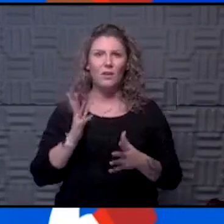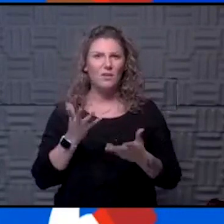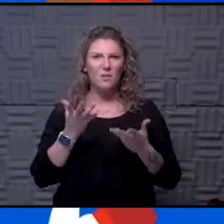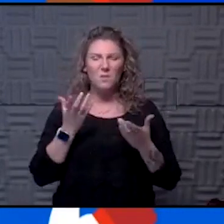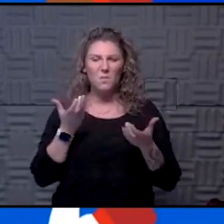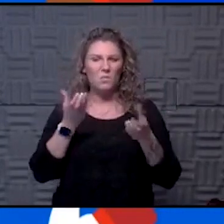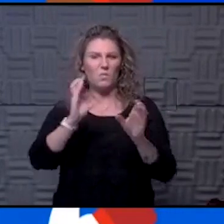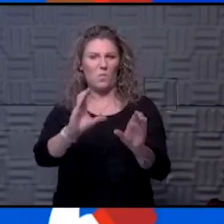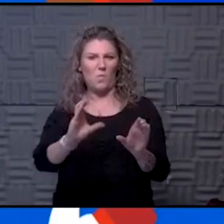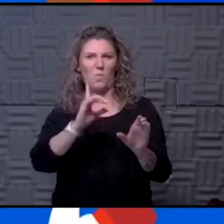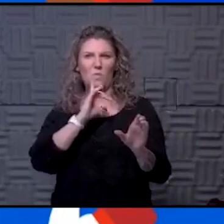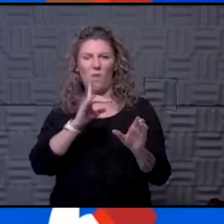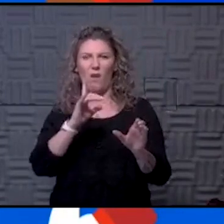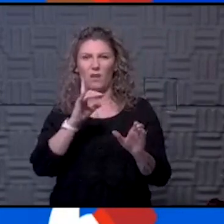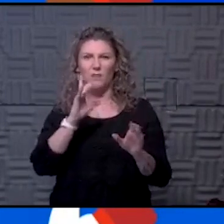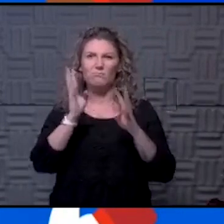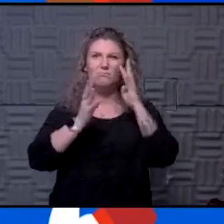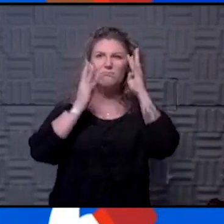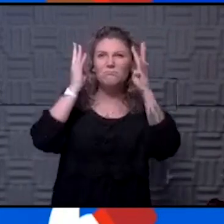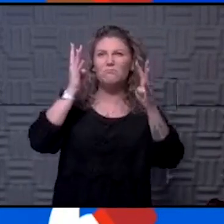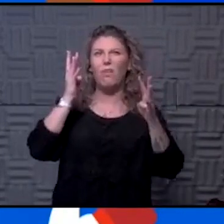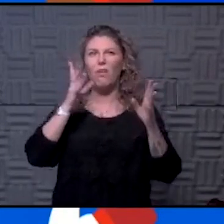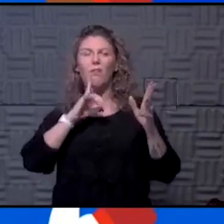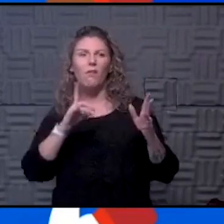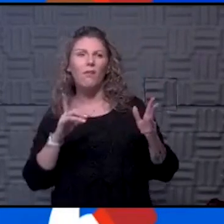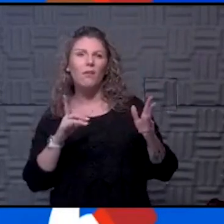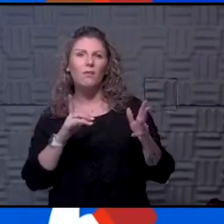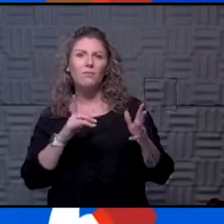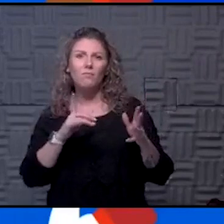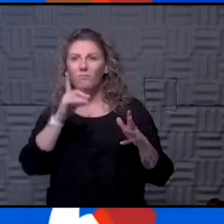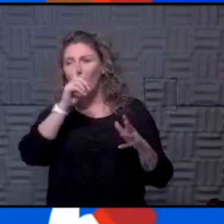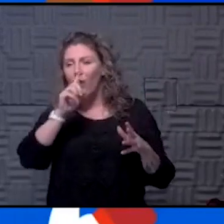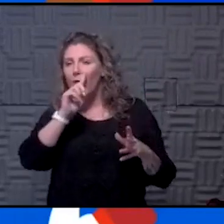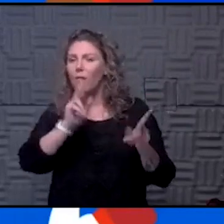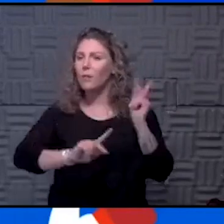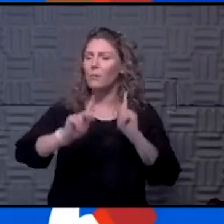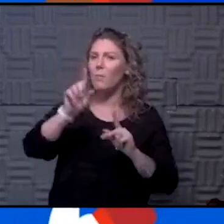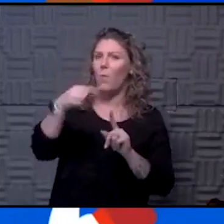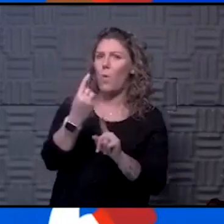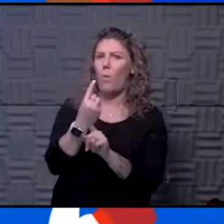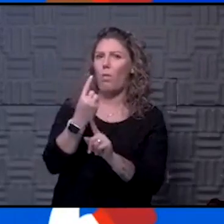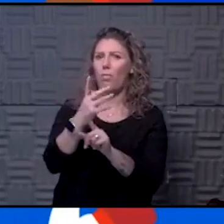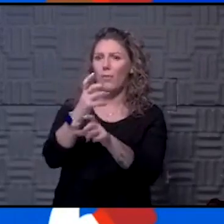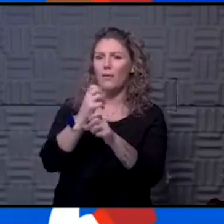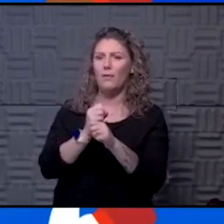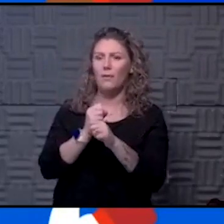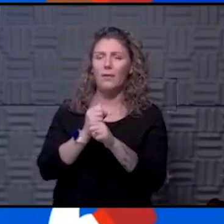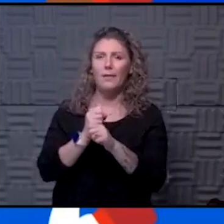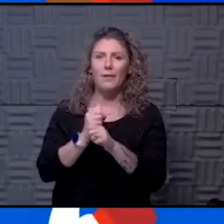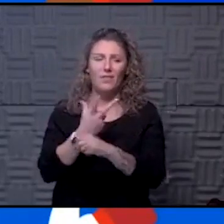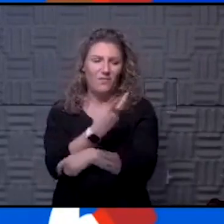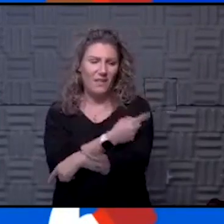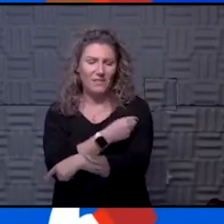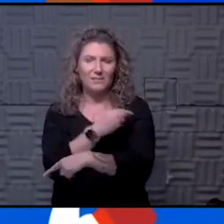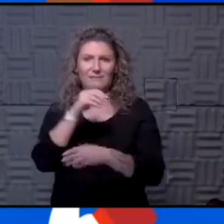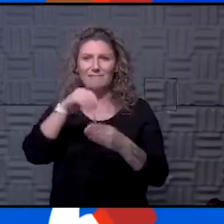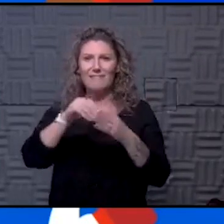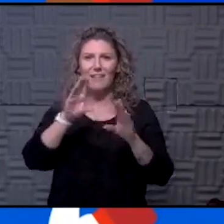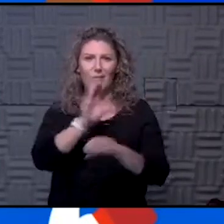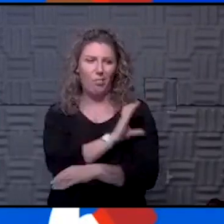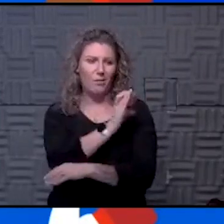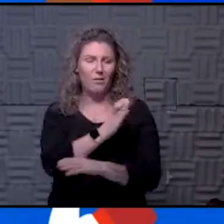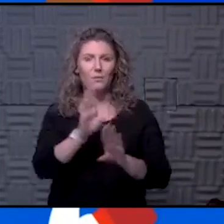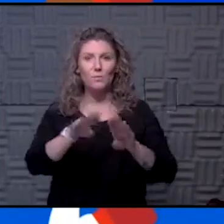a bottleneck where people are only able to get vaccines in the clinics that we open. Now we